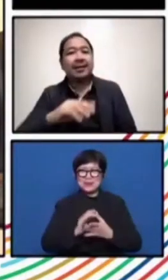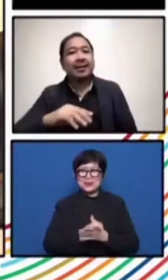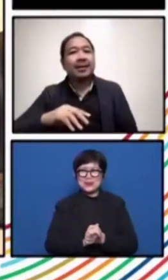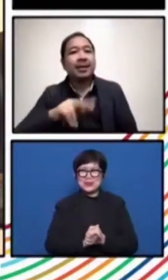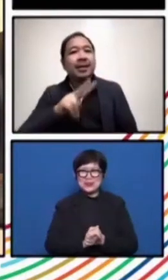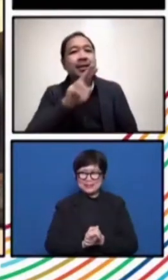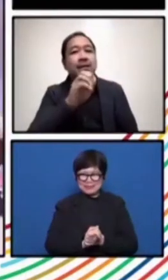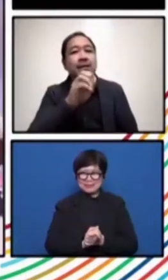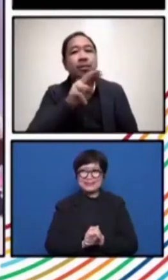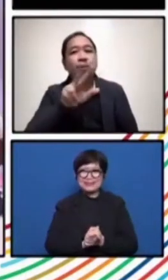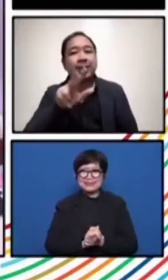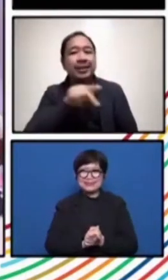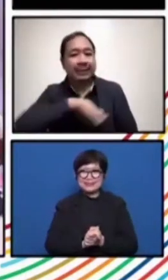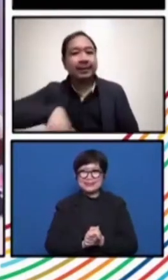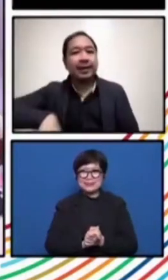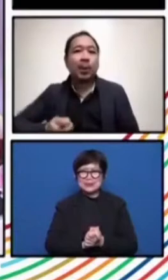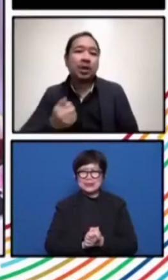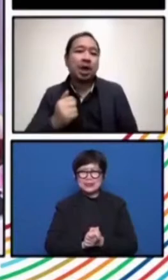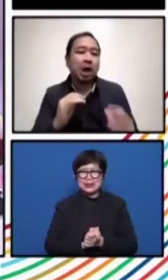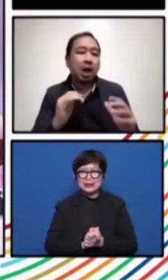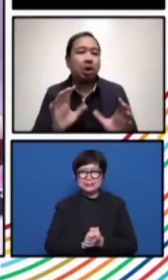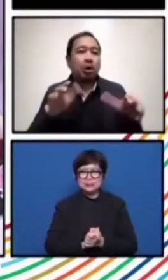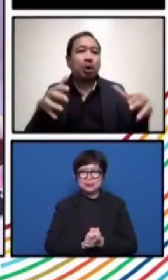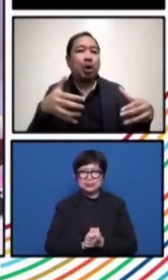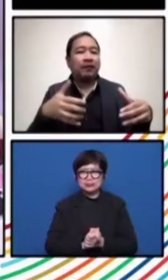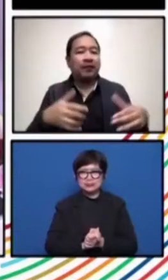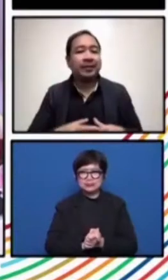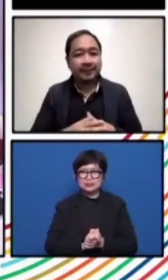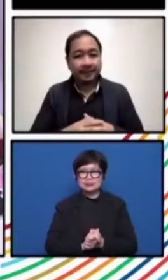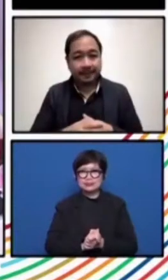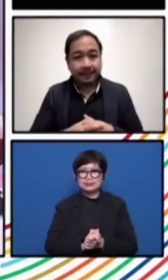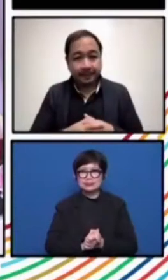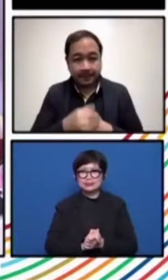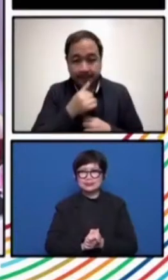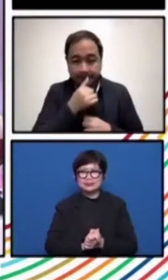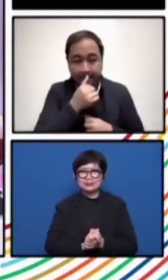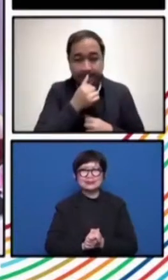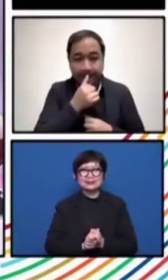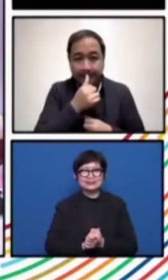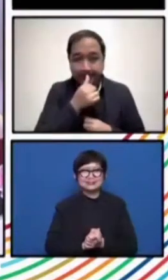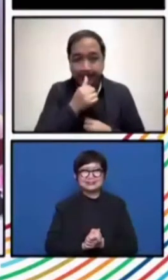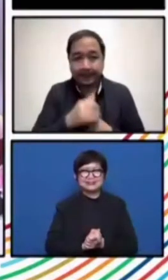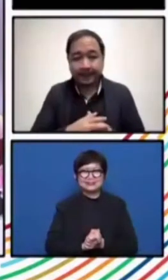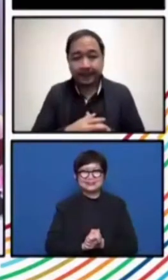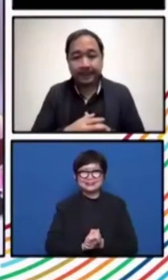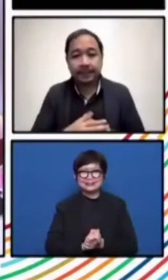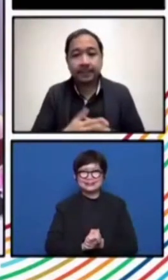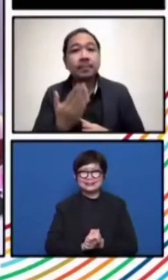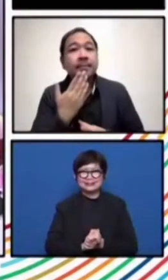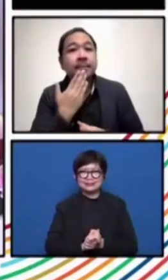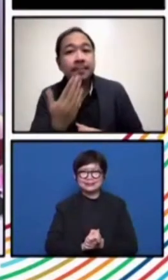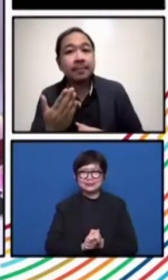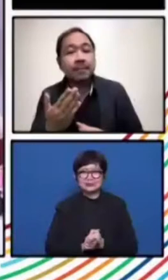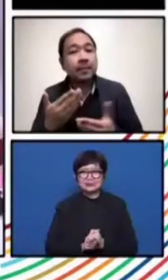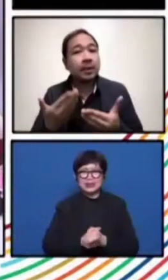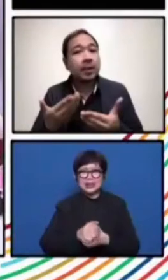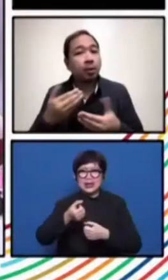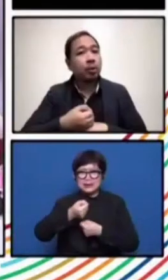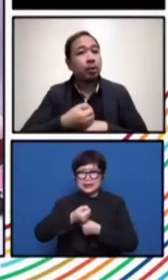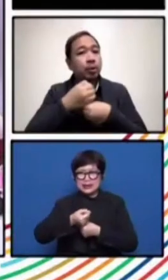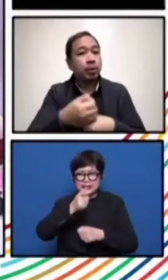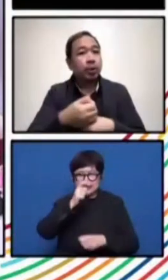thank you let me now invite the distinguished this this delegate from